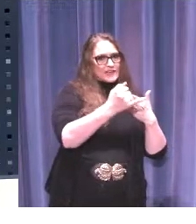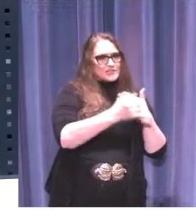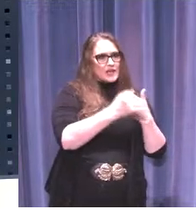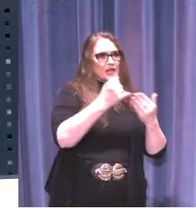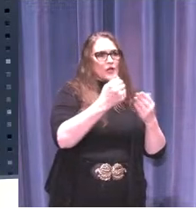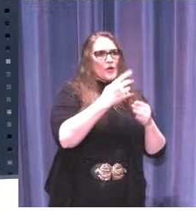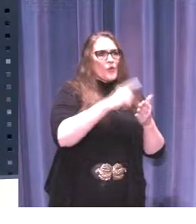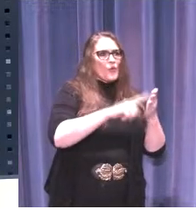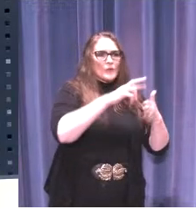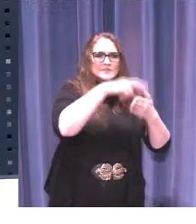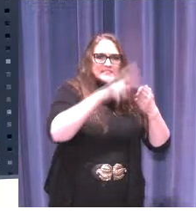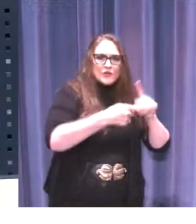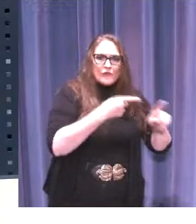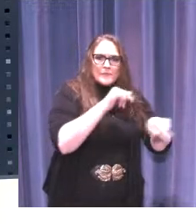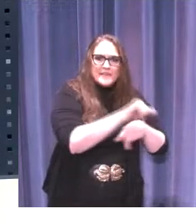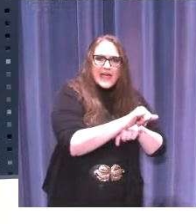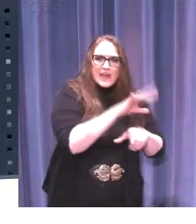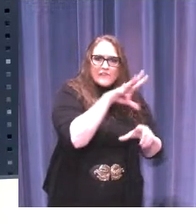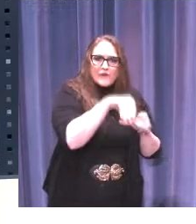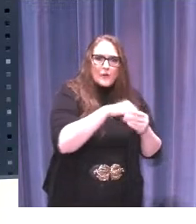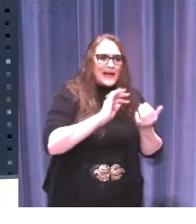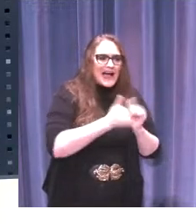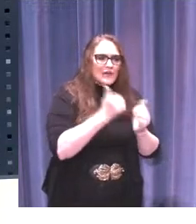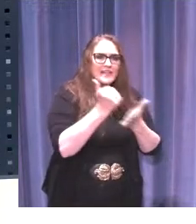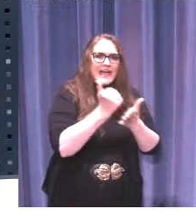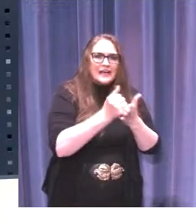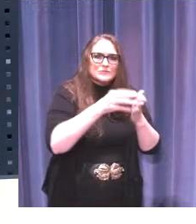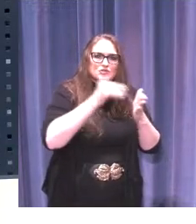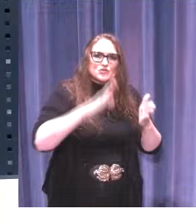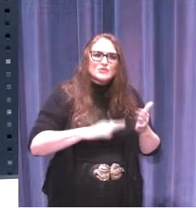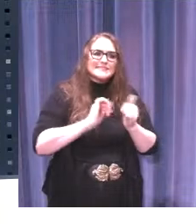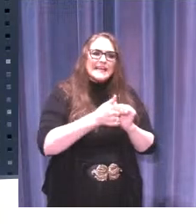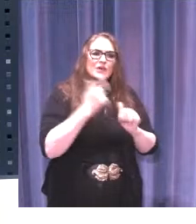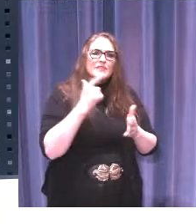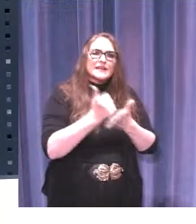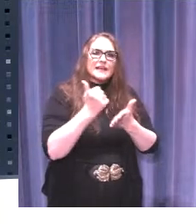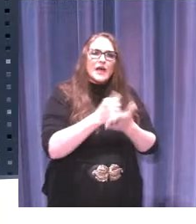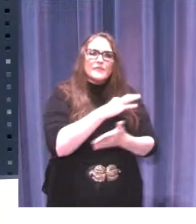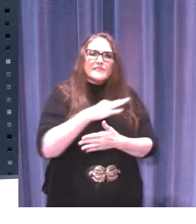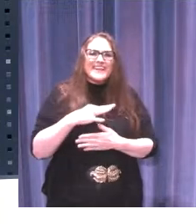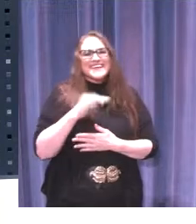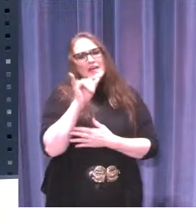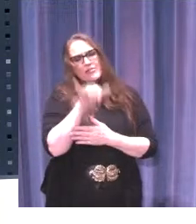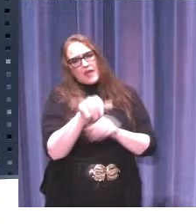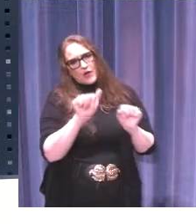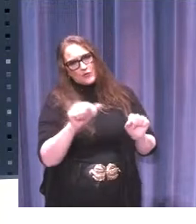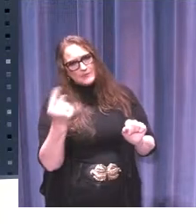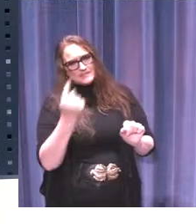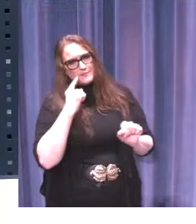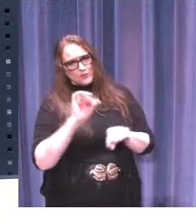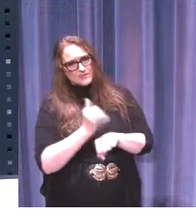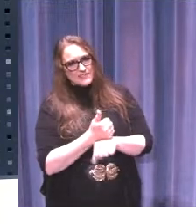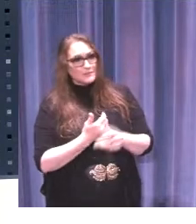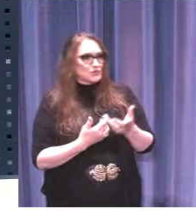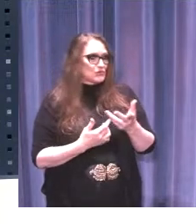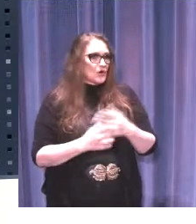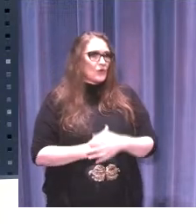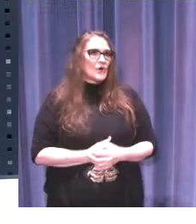from our involvement? How did that help our students? How did that help our faculty? That could be something we set up. So,